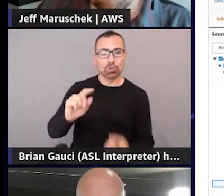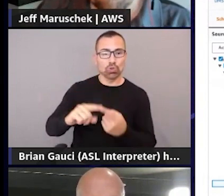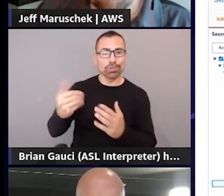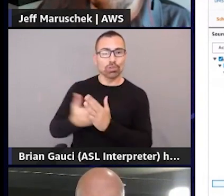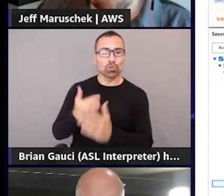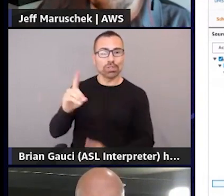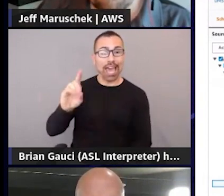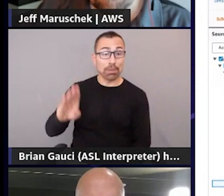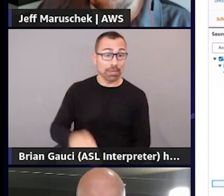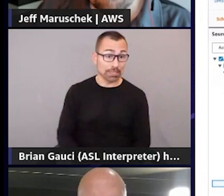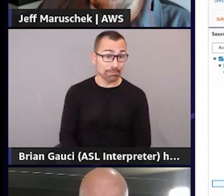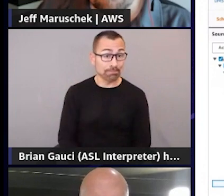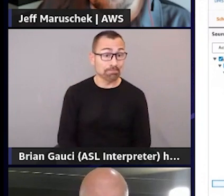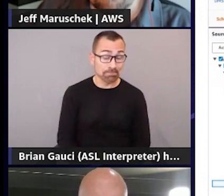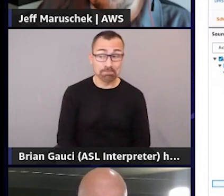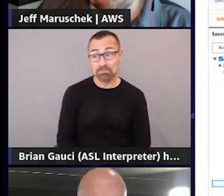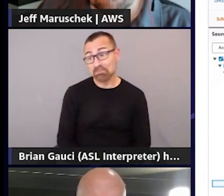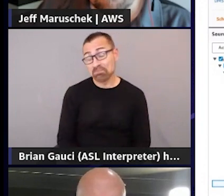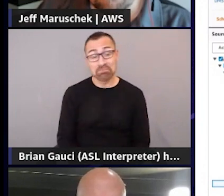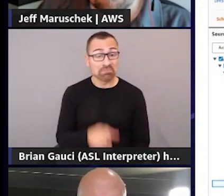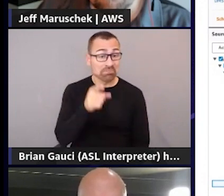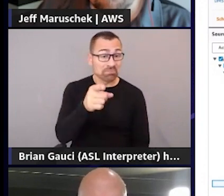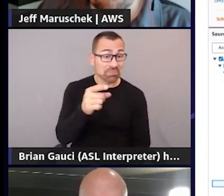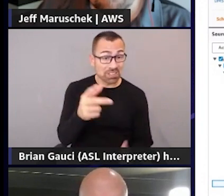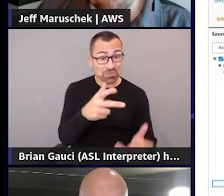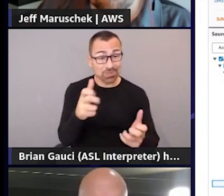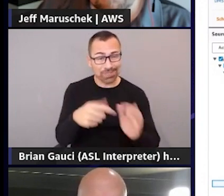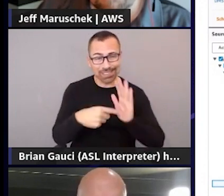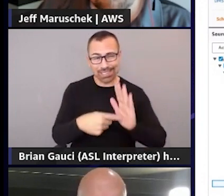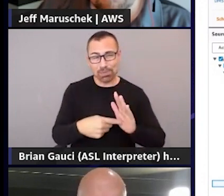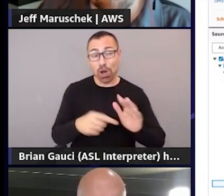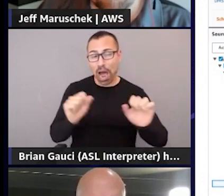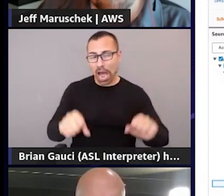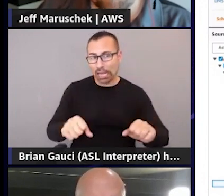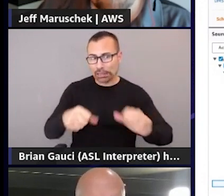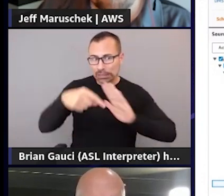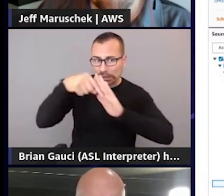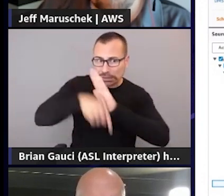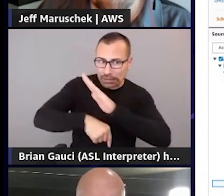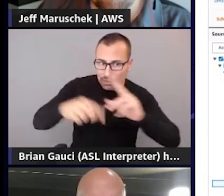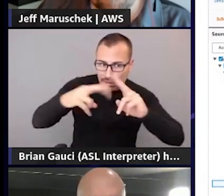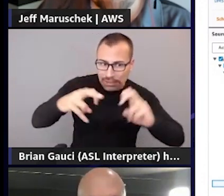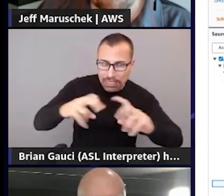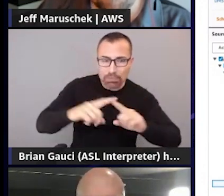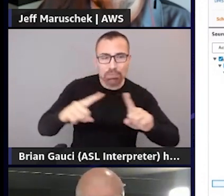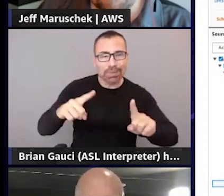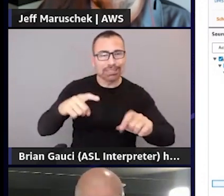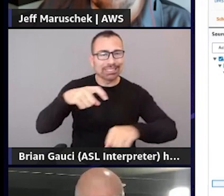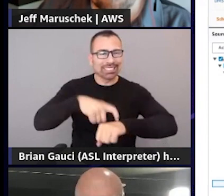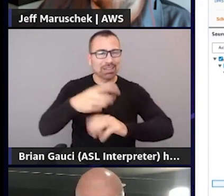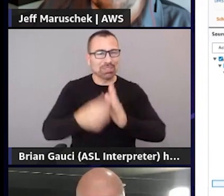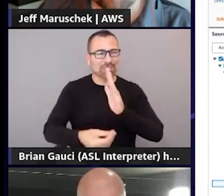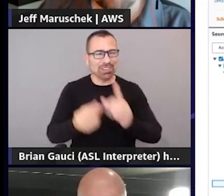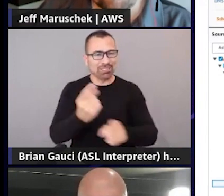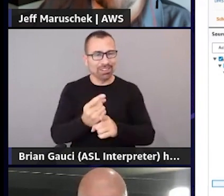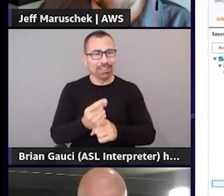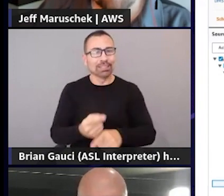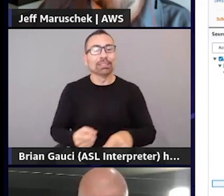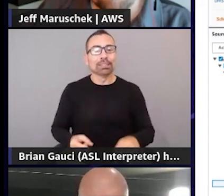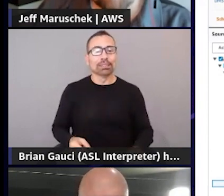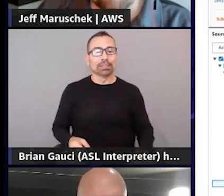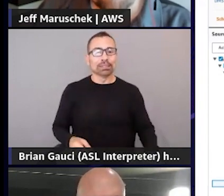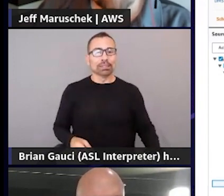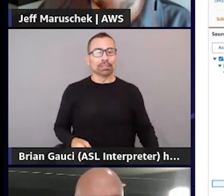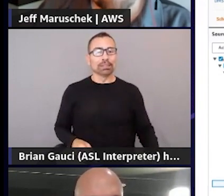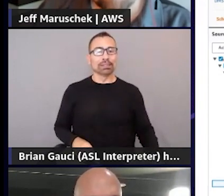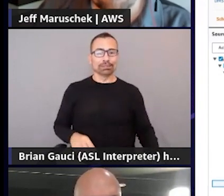So that's a very quick demo. I can go into a lot more detail, but I think we're running low on time, guys. Am I correct? Yeah, I'm saying we're just about out of time. I appreciate you kind of